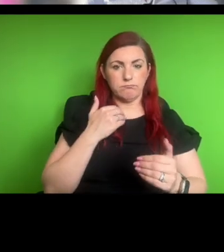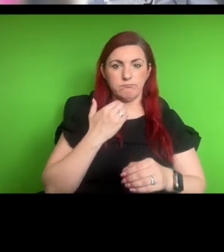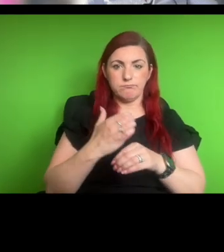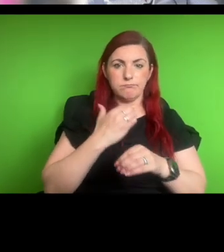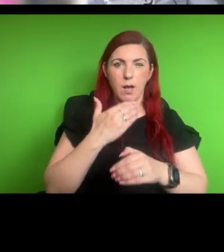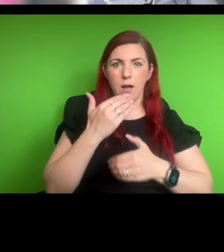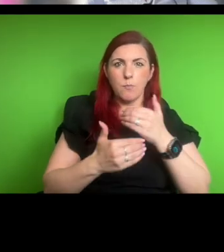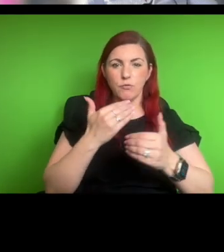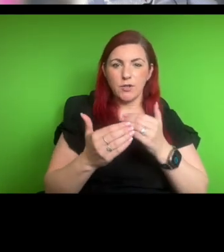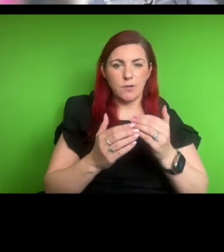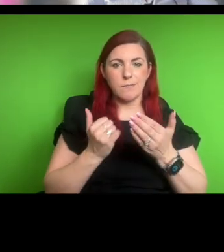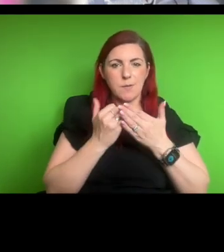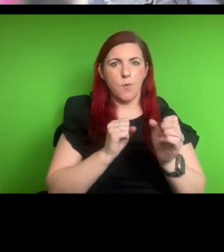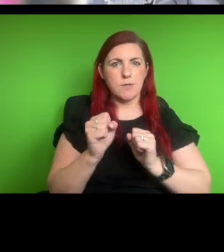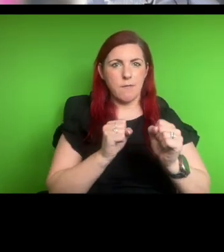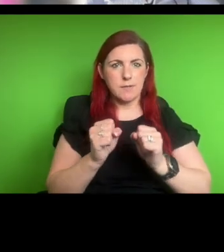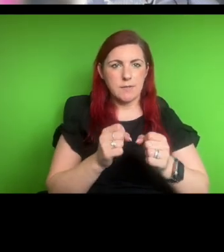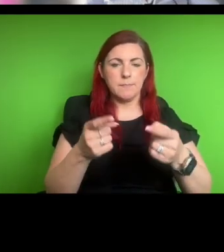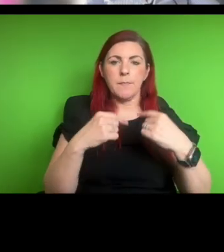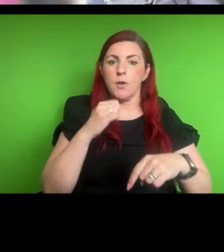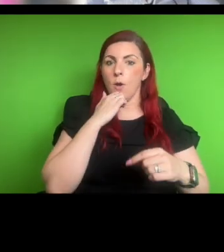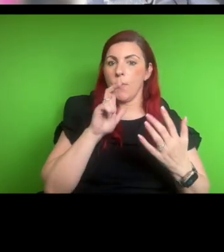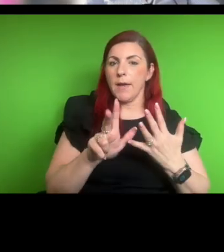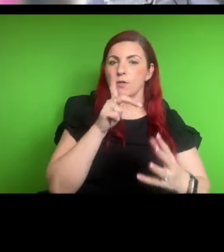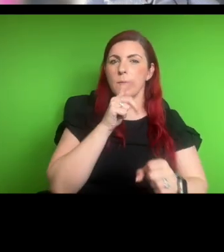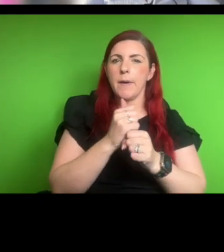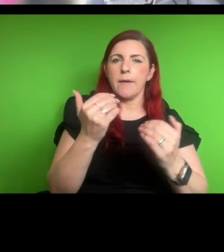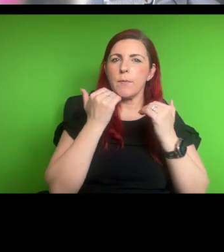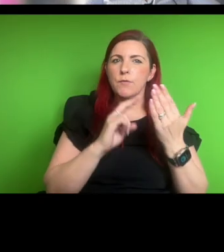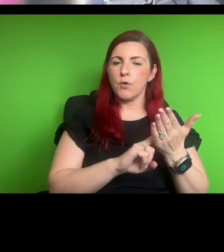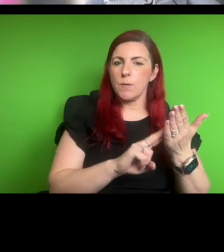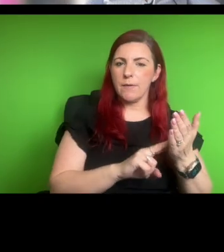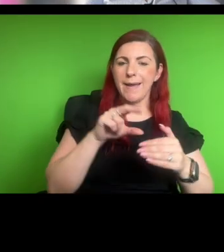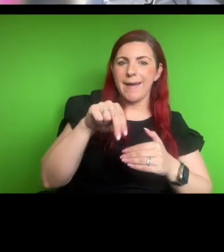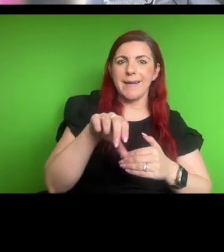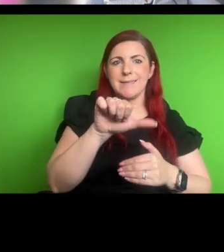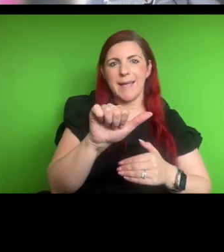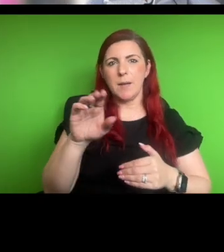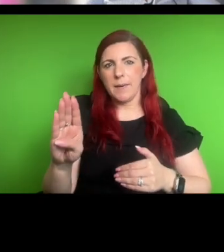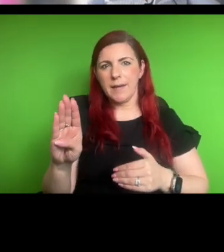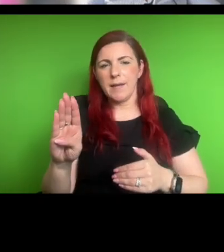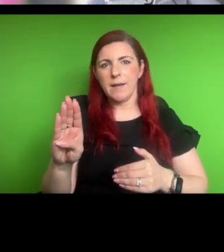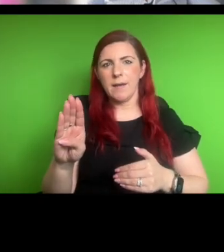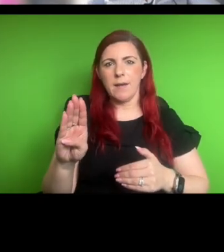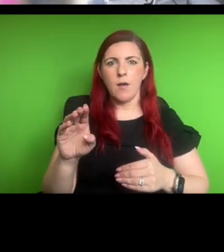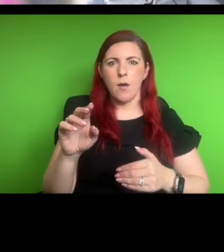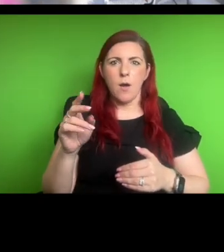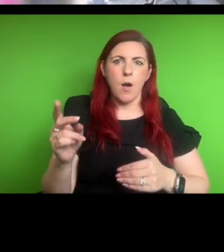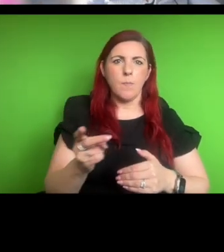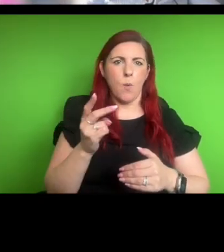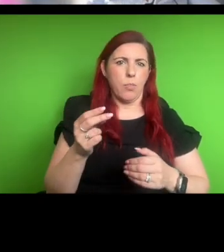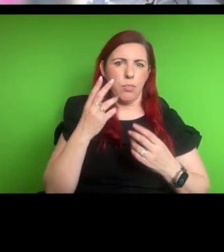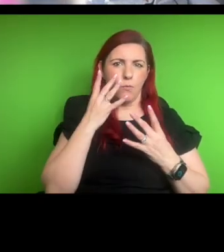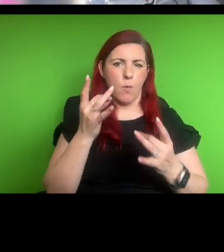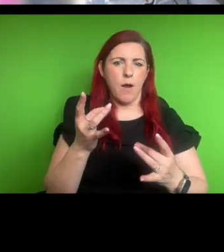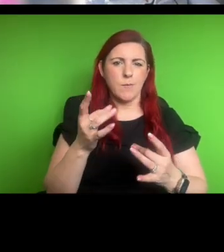is information for the user, and Annex A and B, already we talked about normal requirements for user accessibility criteria